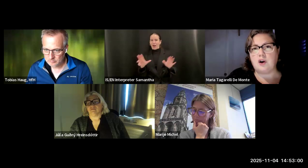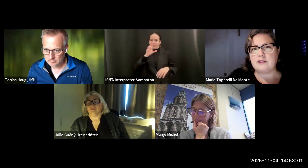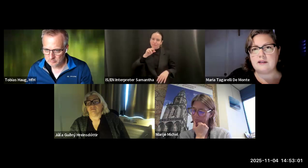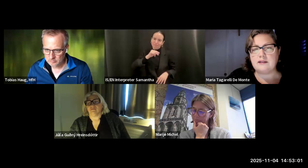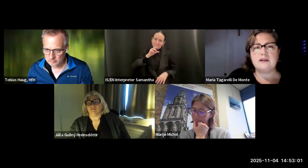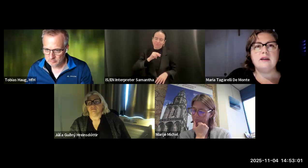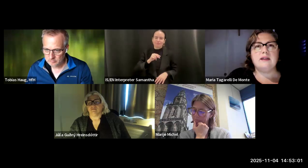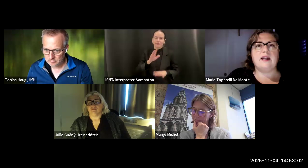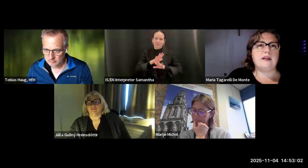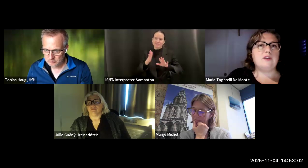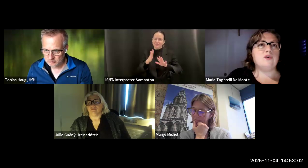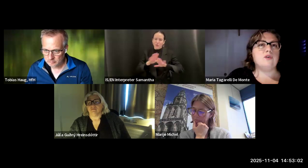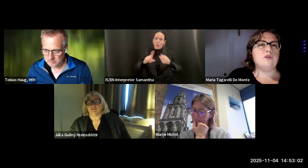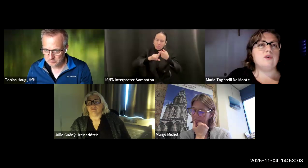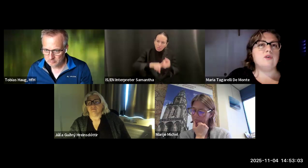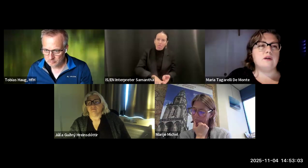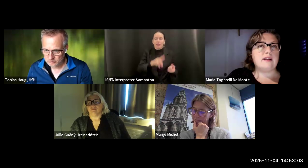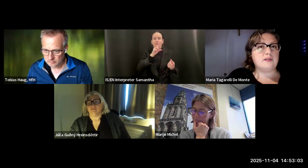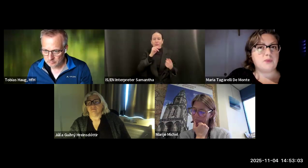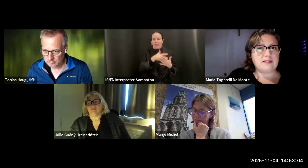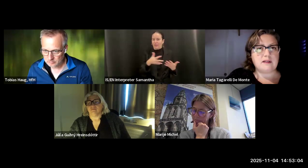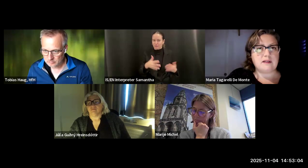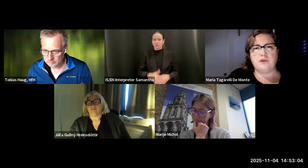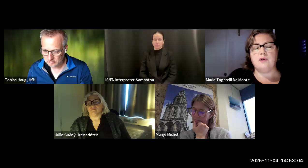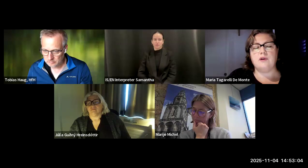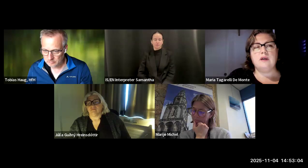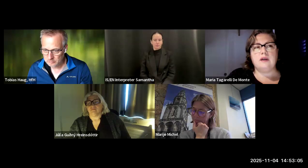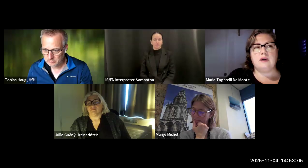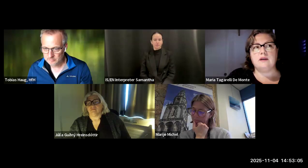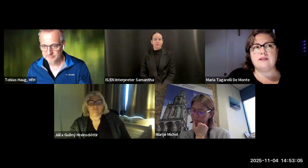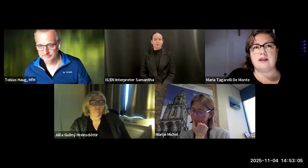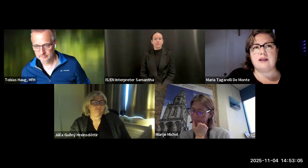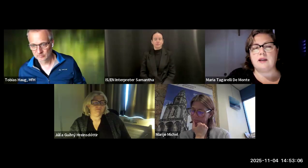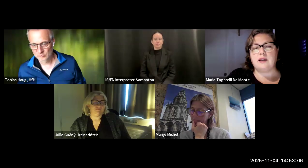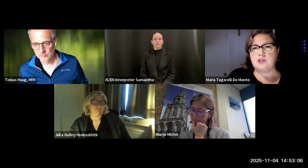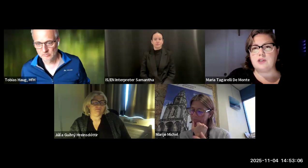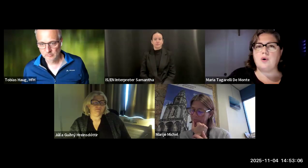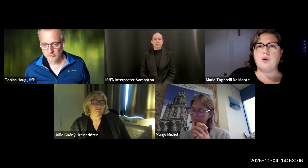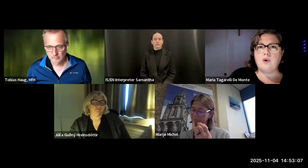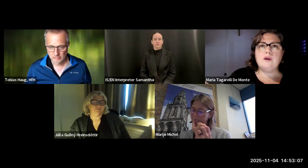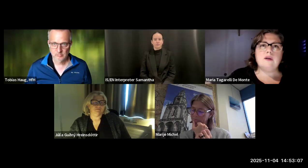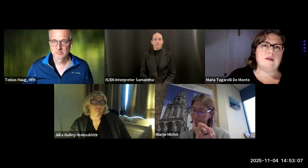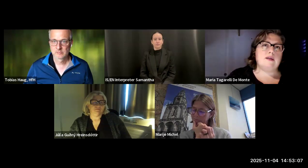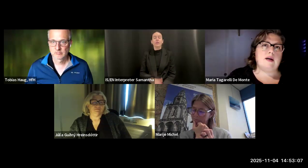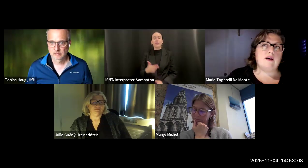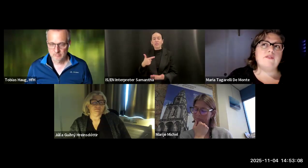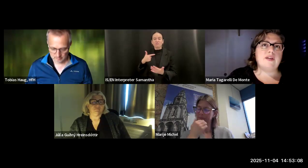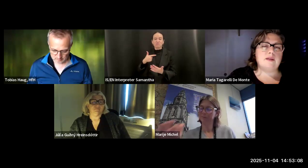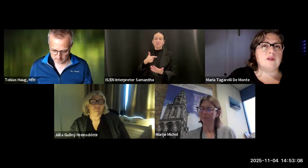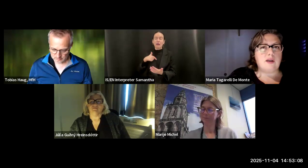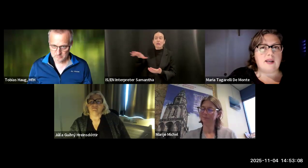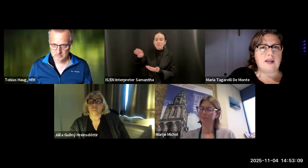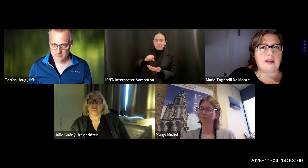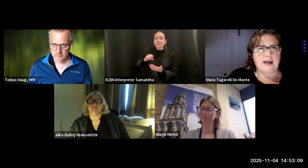to sign contents that are either designed expressly for sign language education or